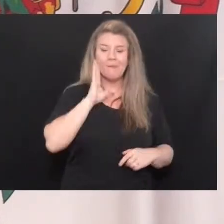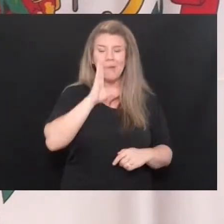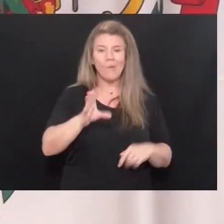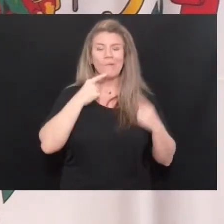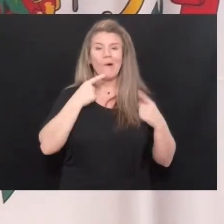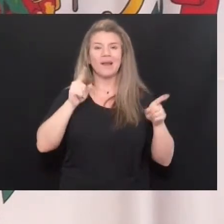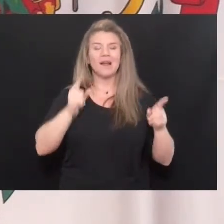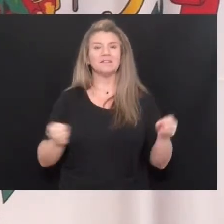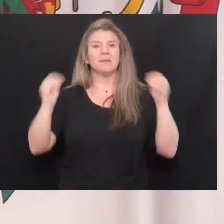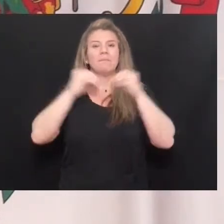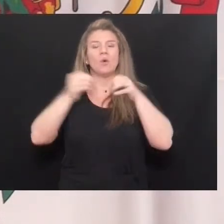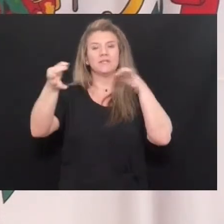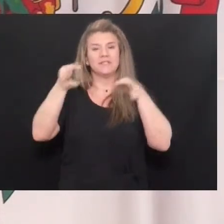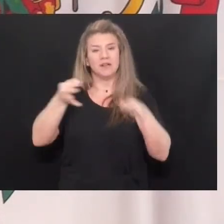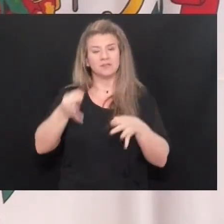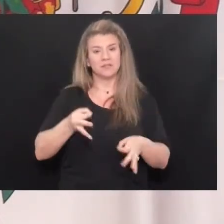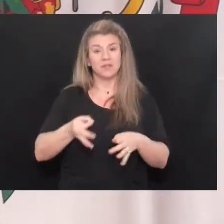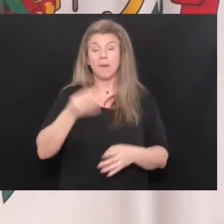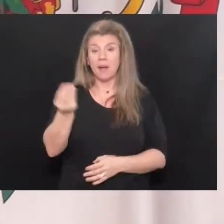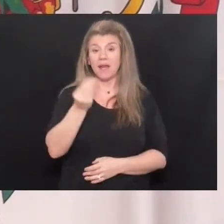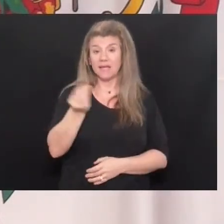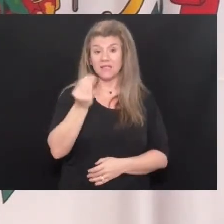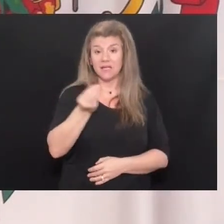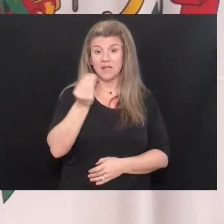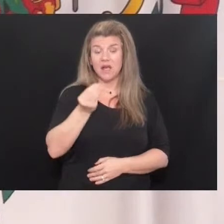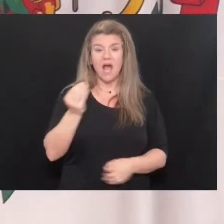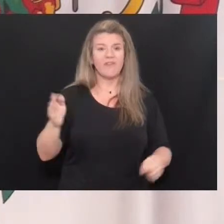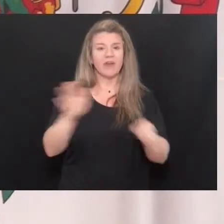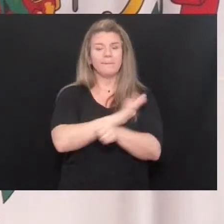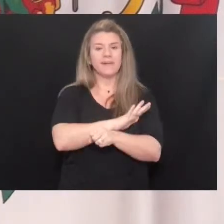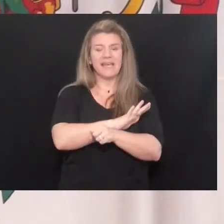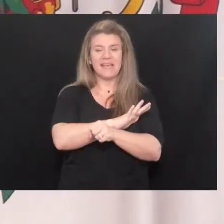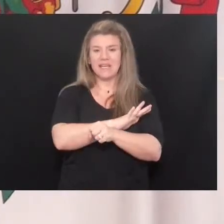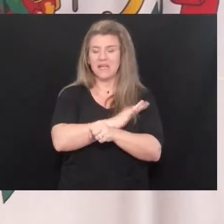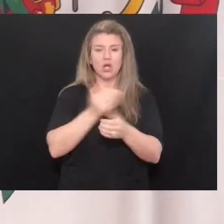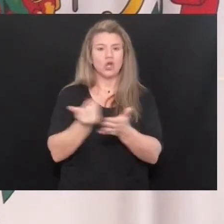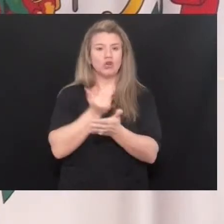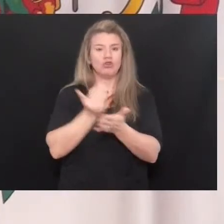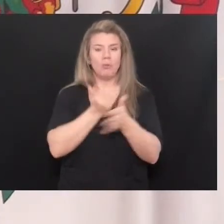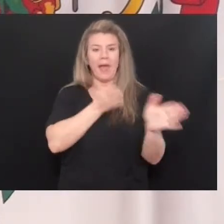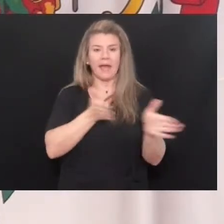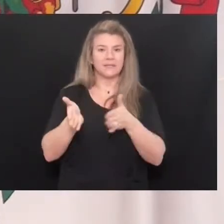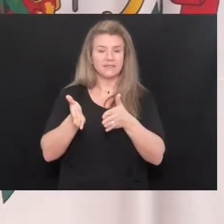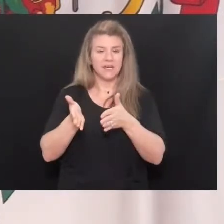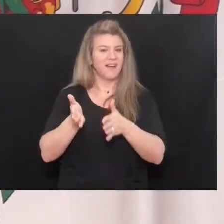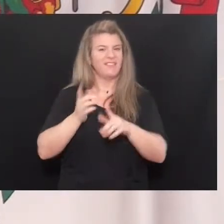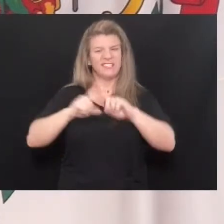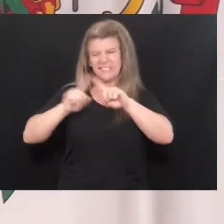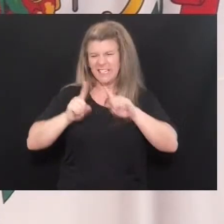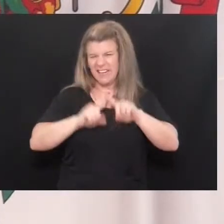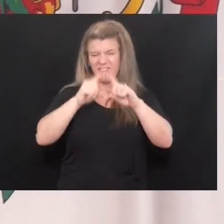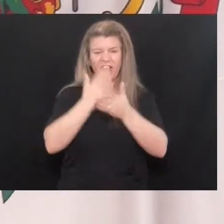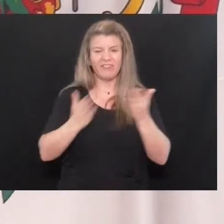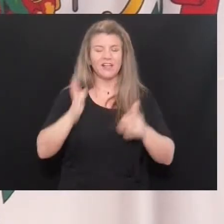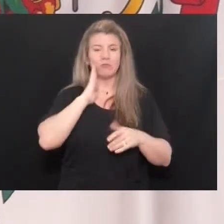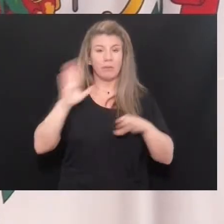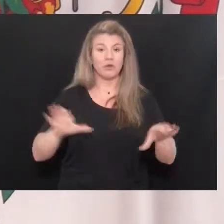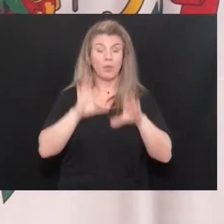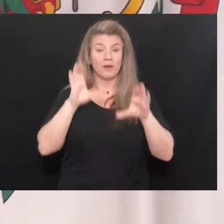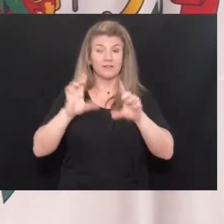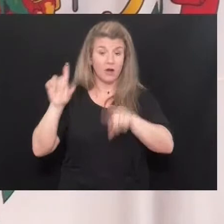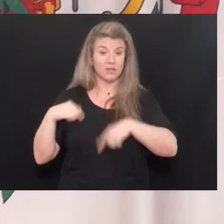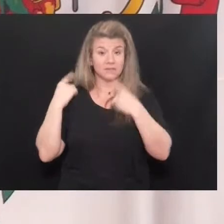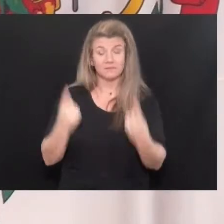further details on Monday of a complete rollout of all the different things that we're going to be doing as far as, you